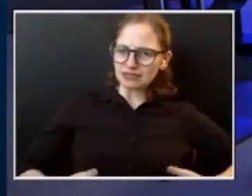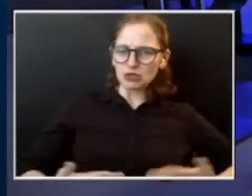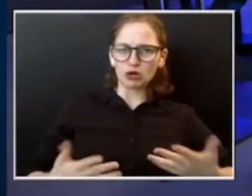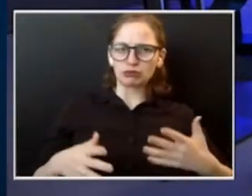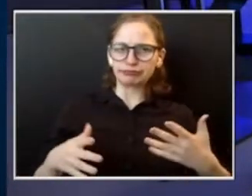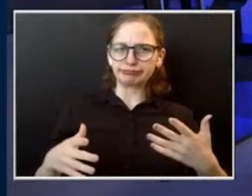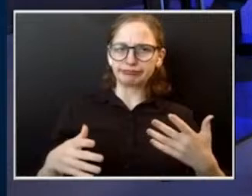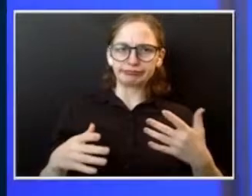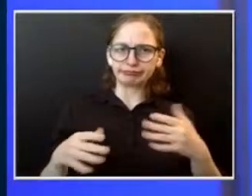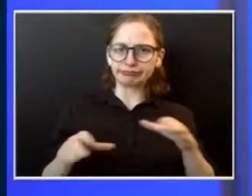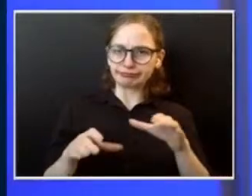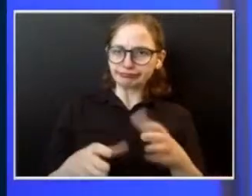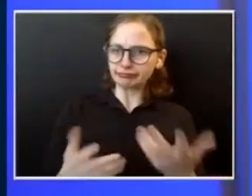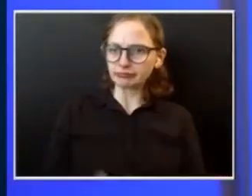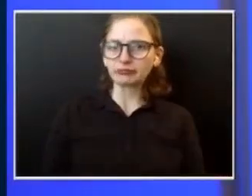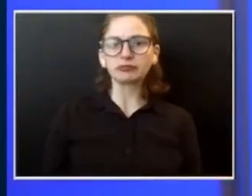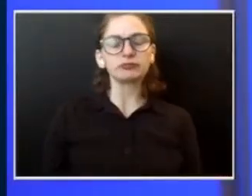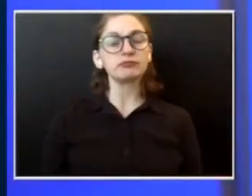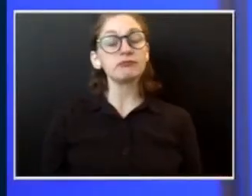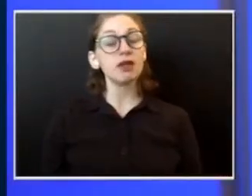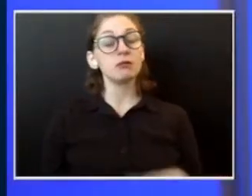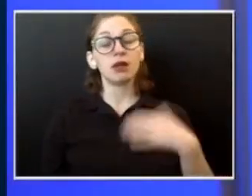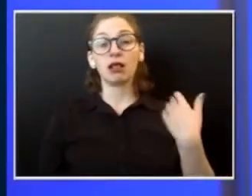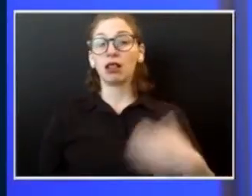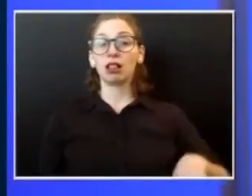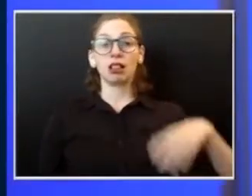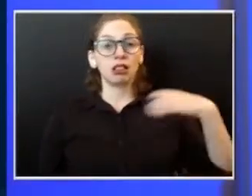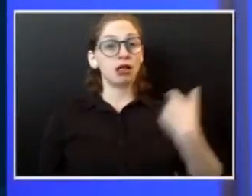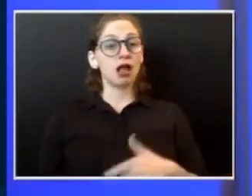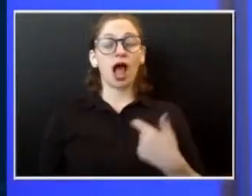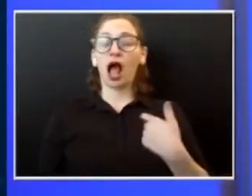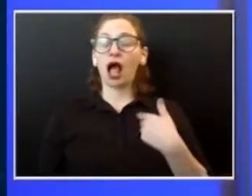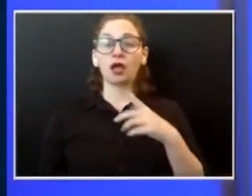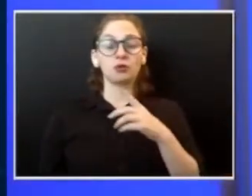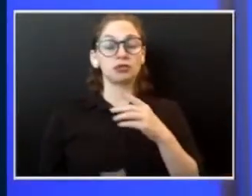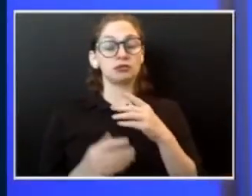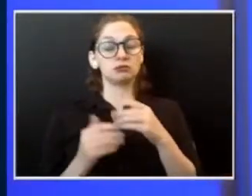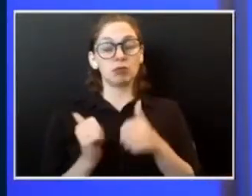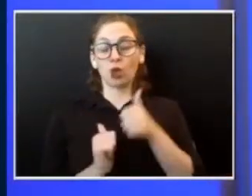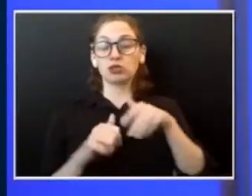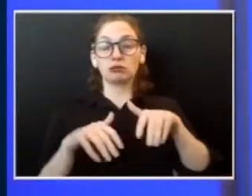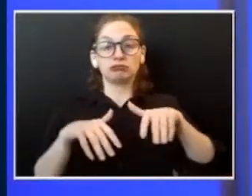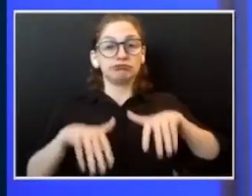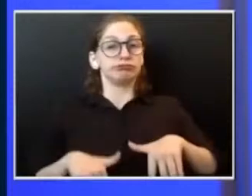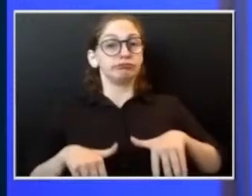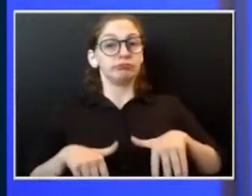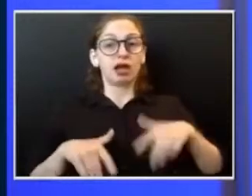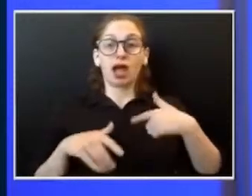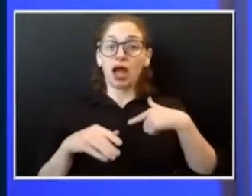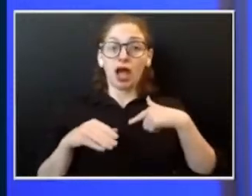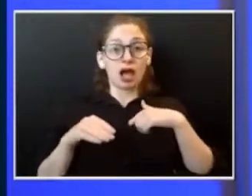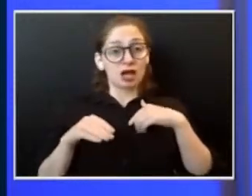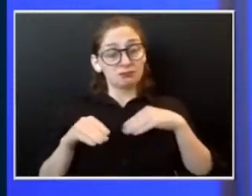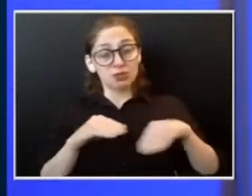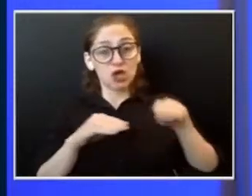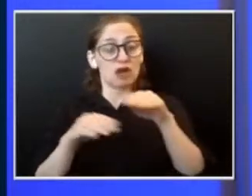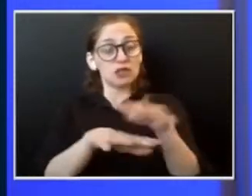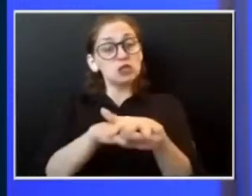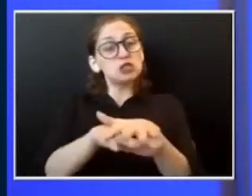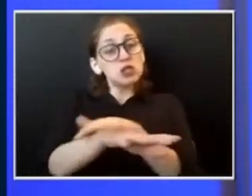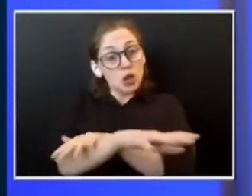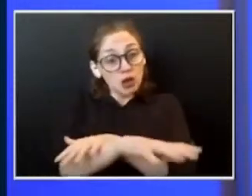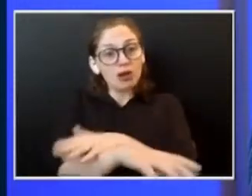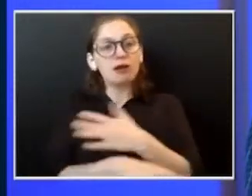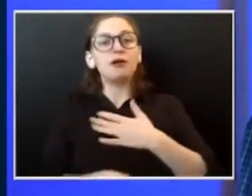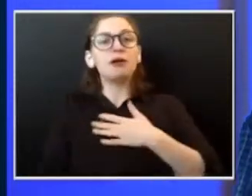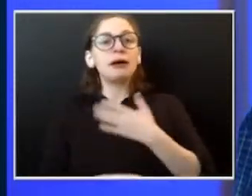Huge. No activities hardly at all. Moving slow. My wife would be going, can you move it a little